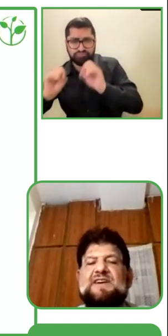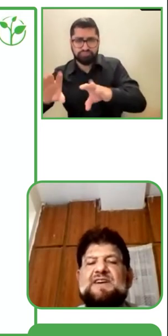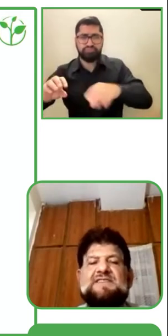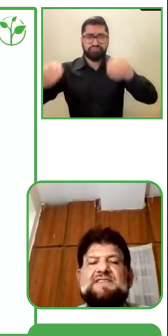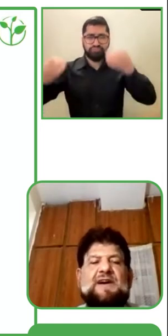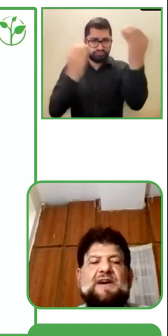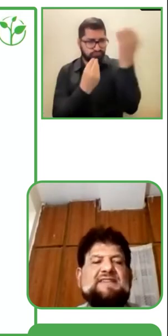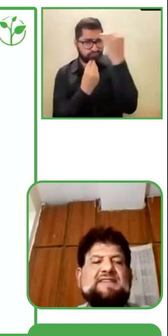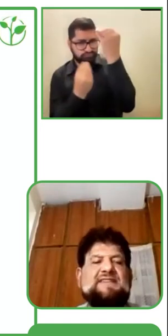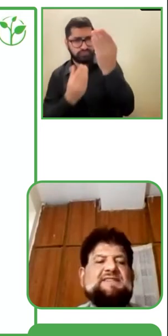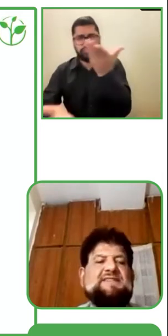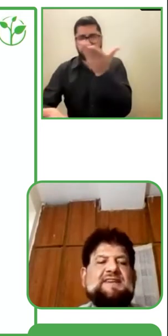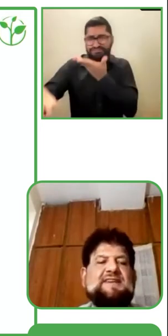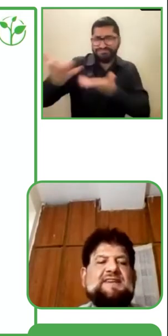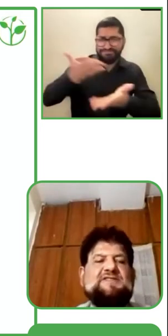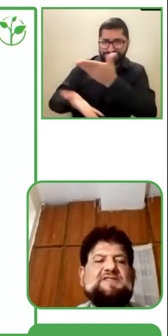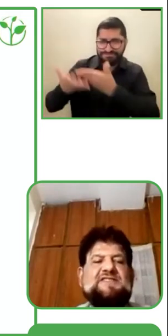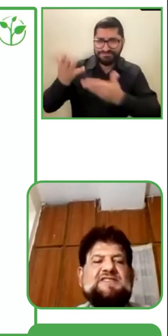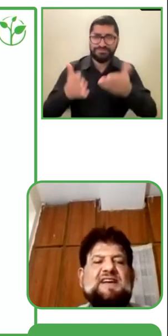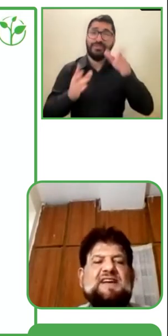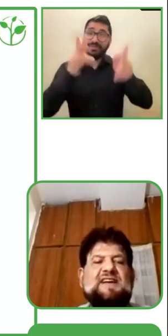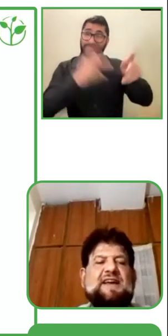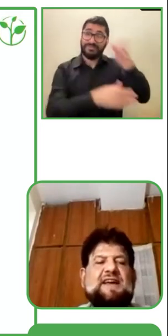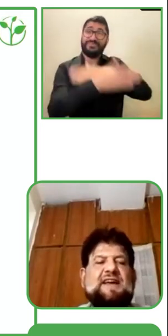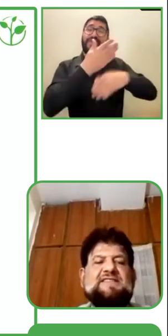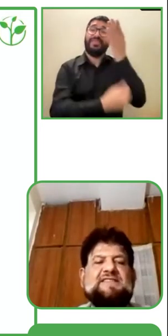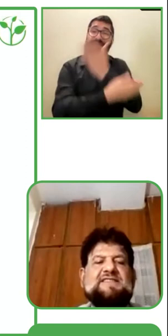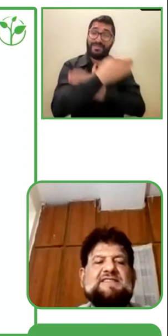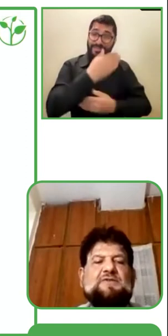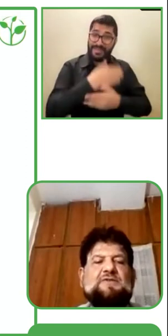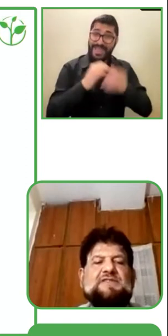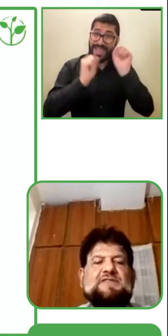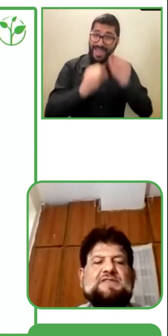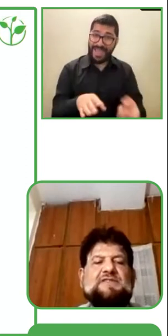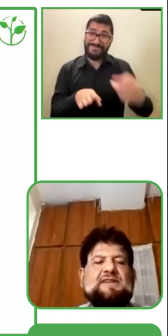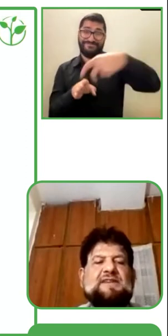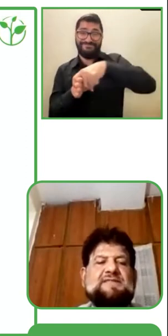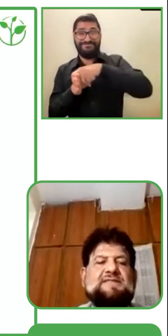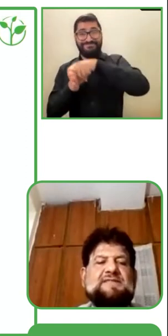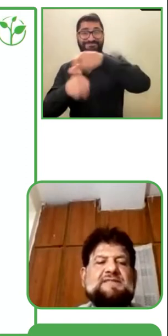of disappointed situation in